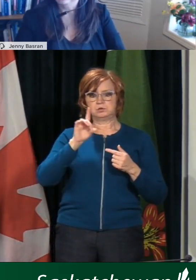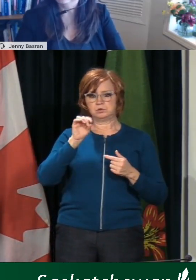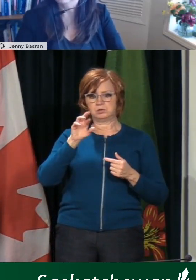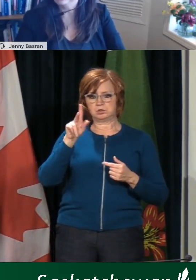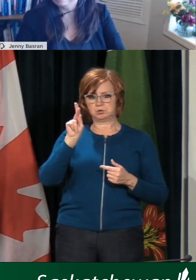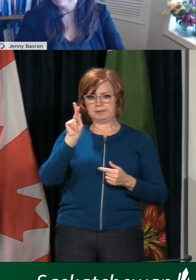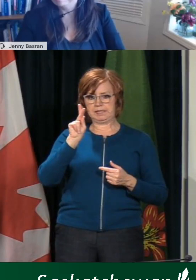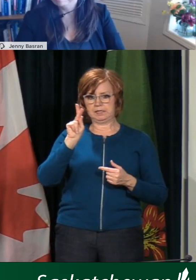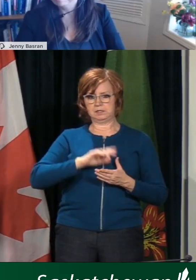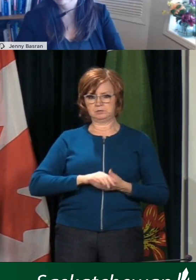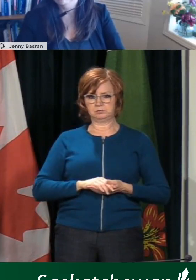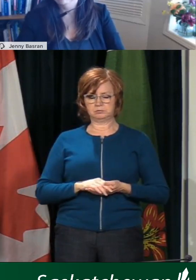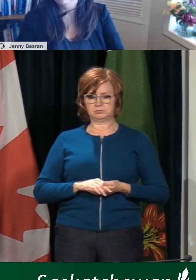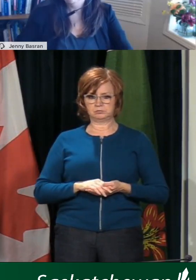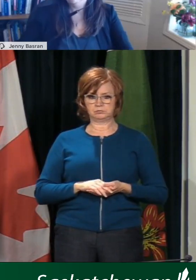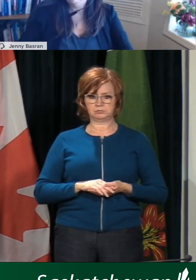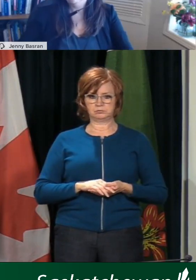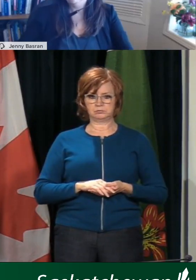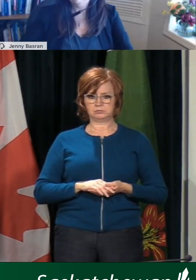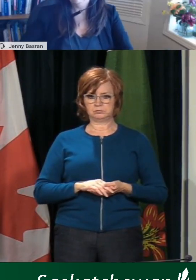Kryzanowski.